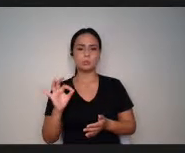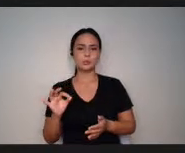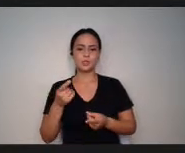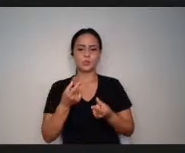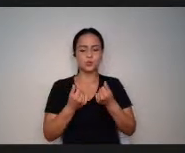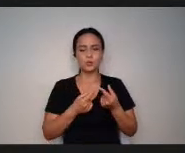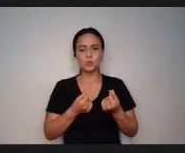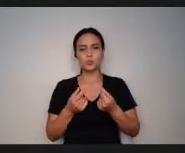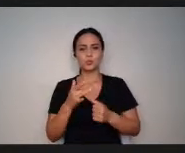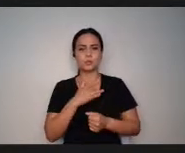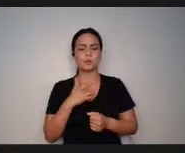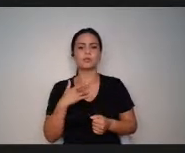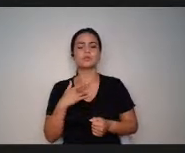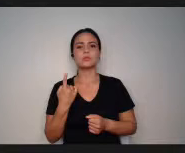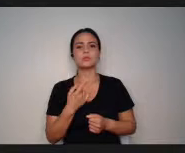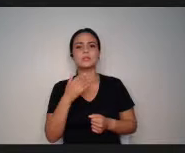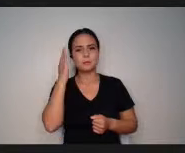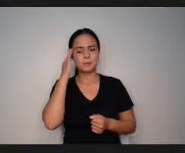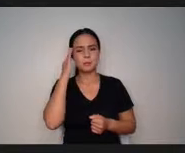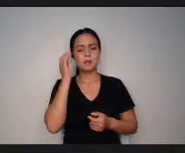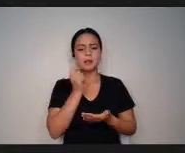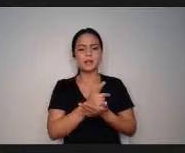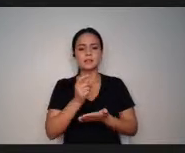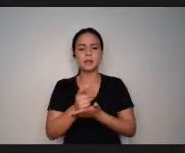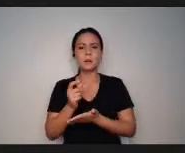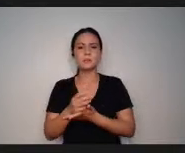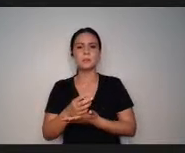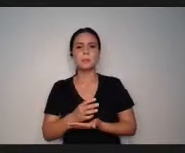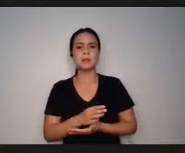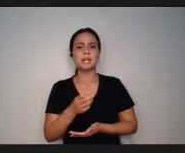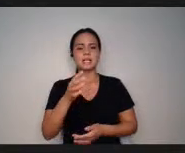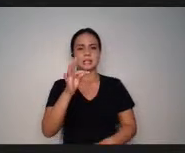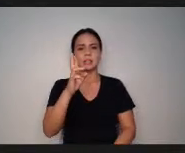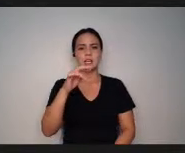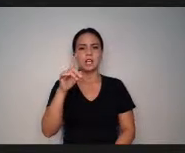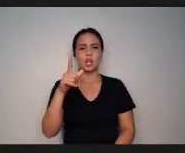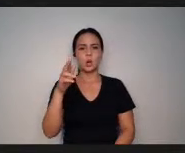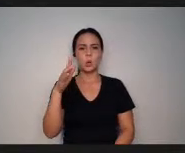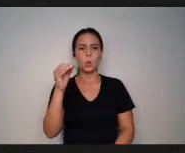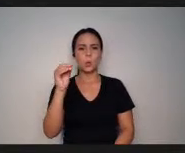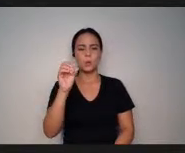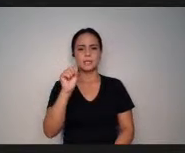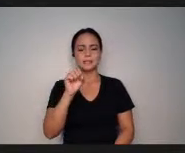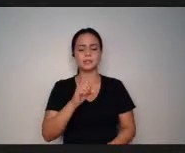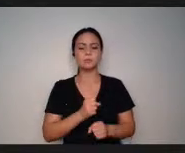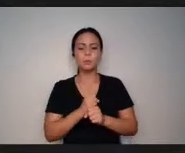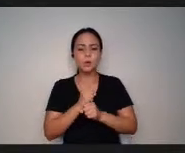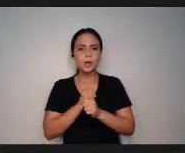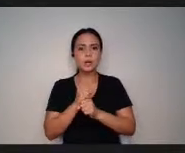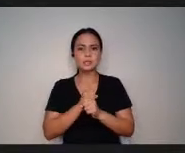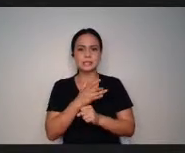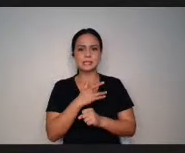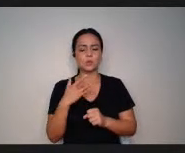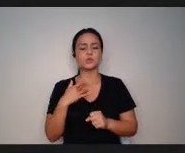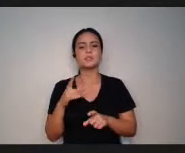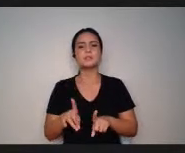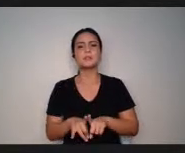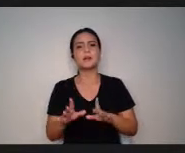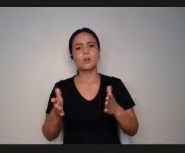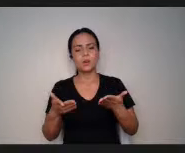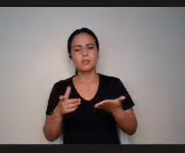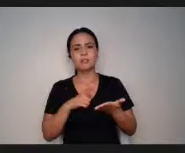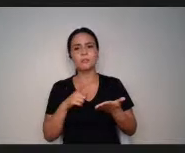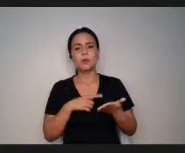healthcare every year, amounts to around $180 billion in healthcare costs. We believe this is a